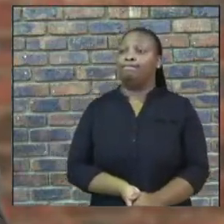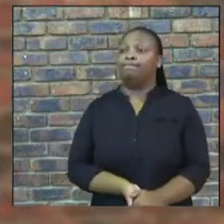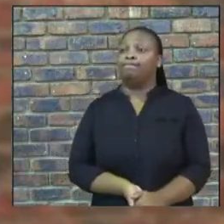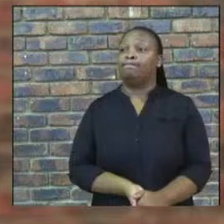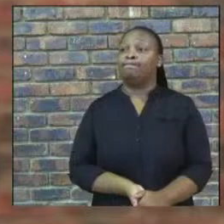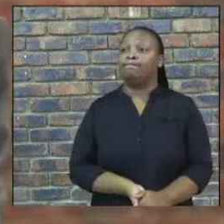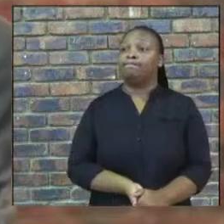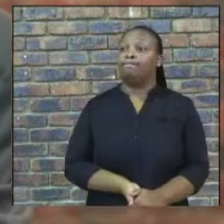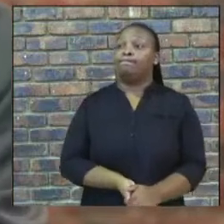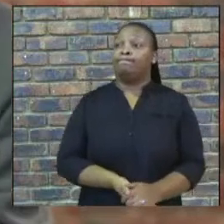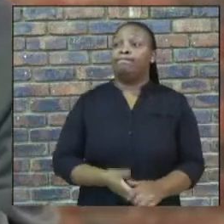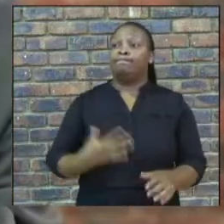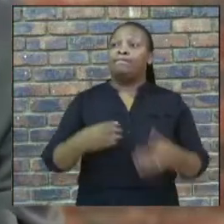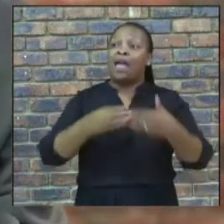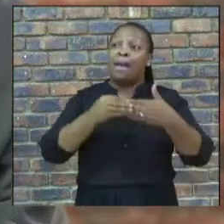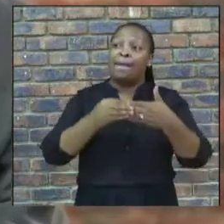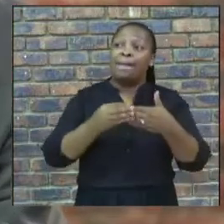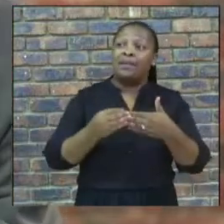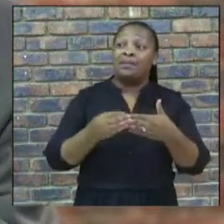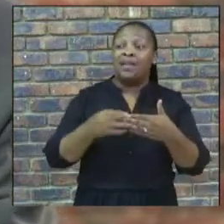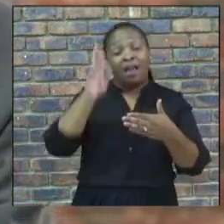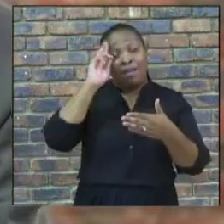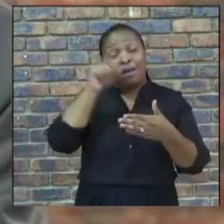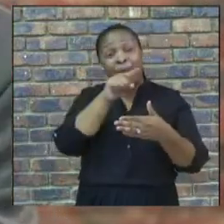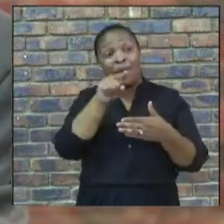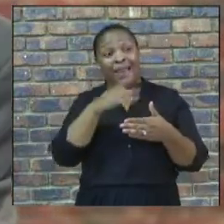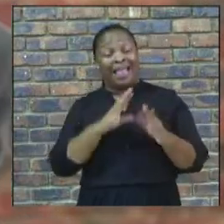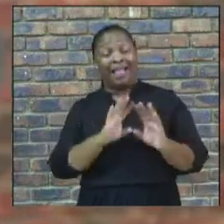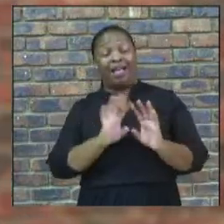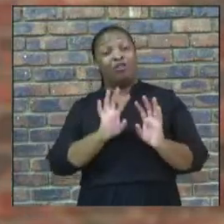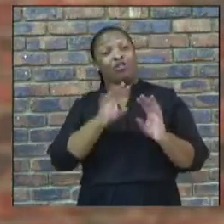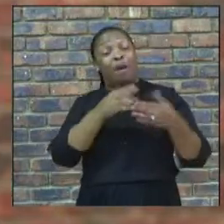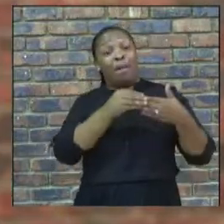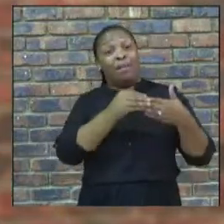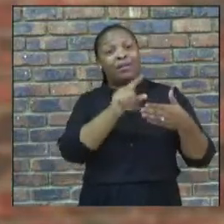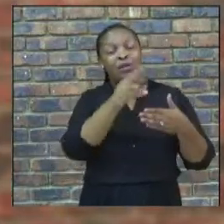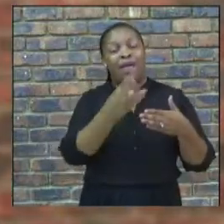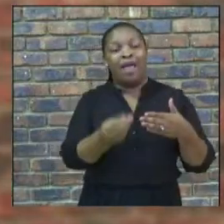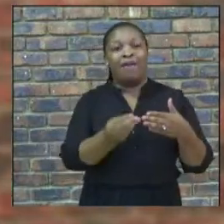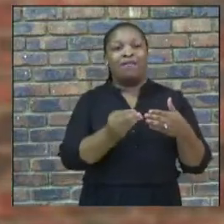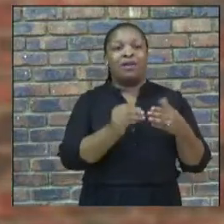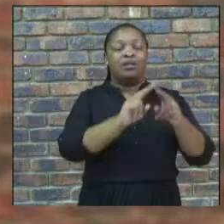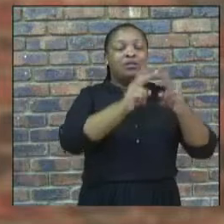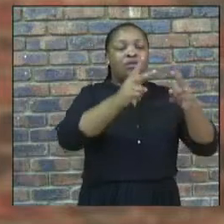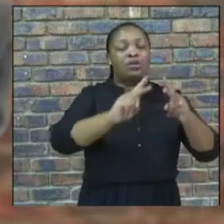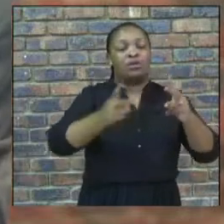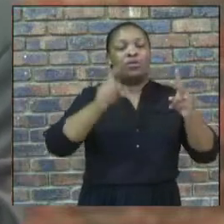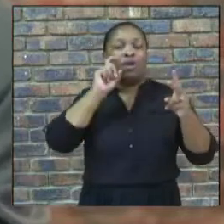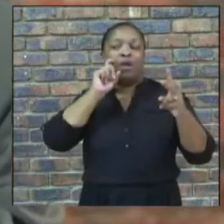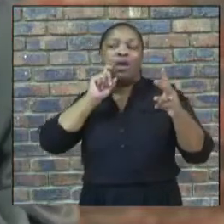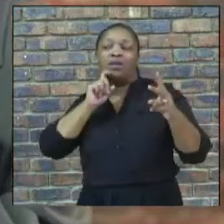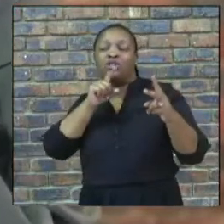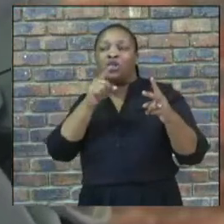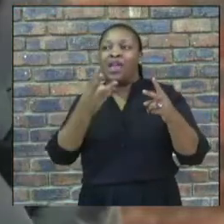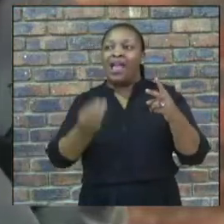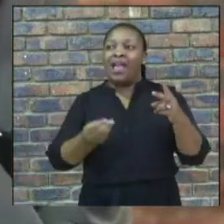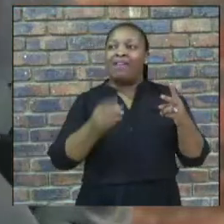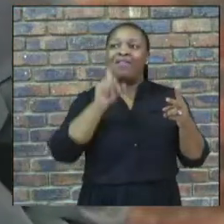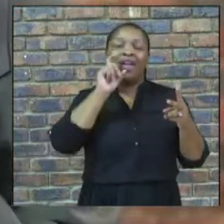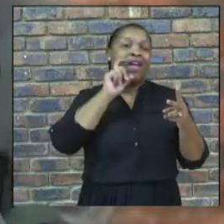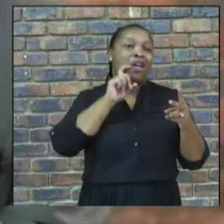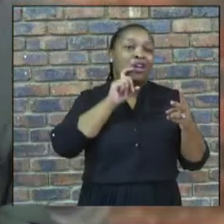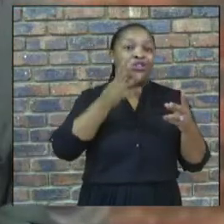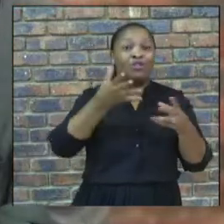things, remember that in your South African community, you have got different age categories. You have got the age that fought for